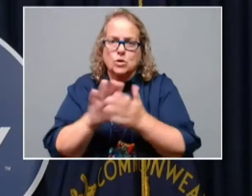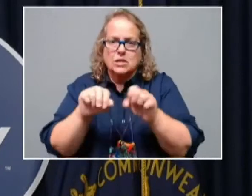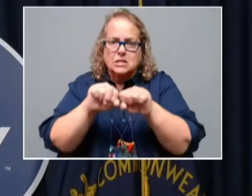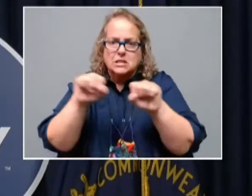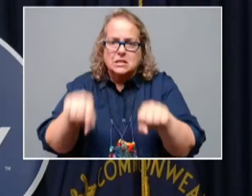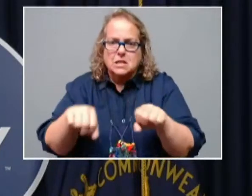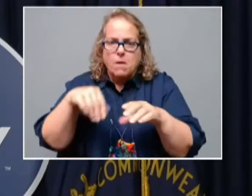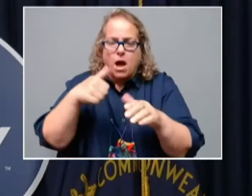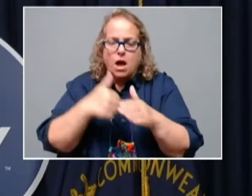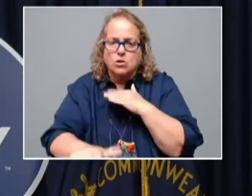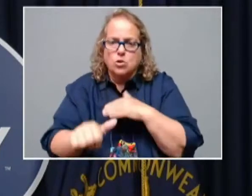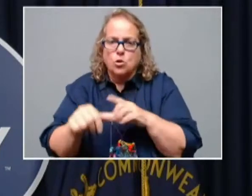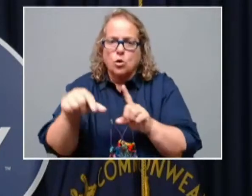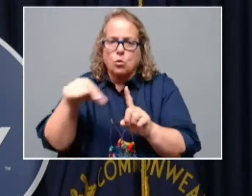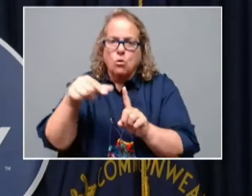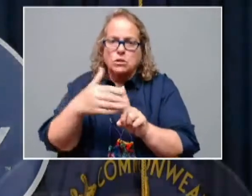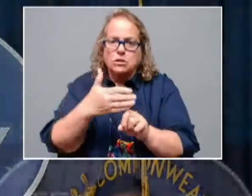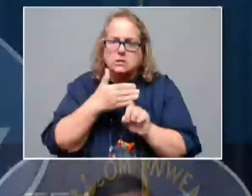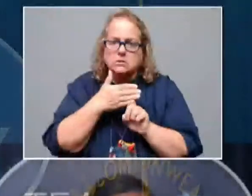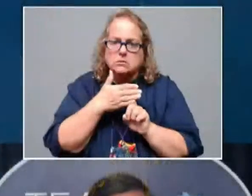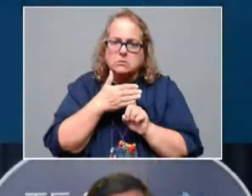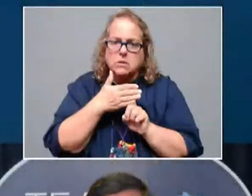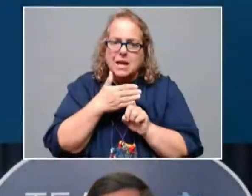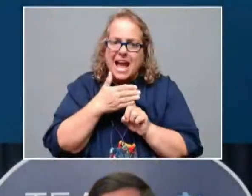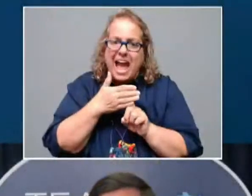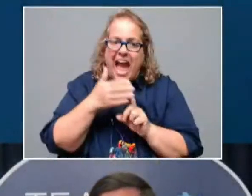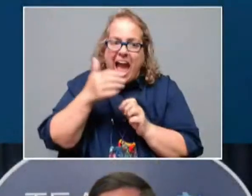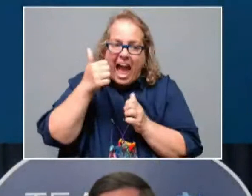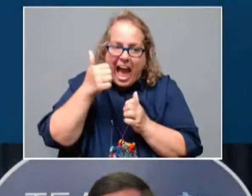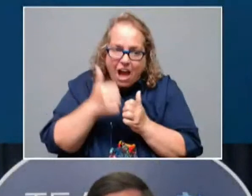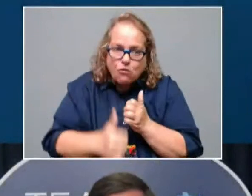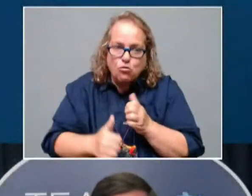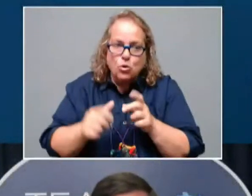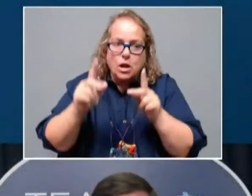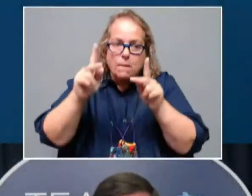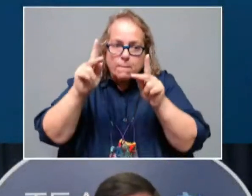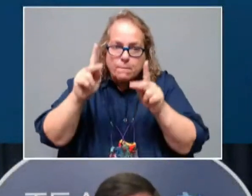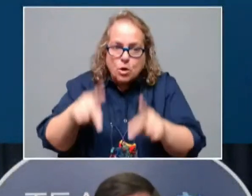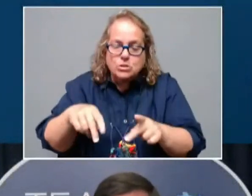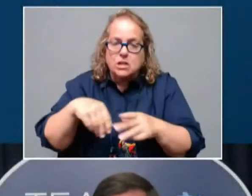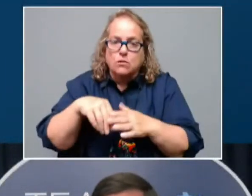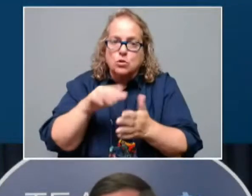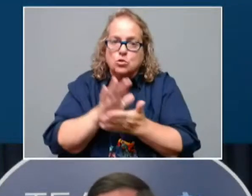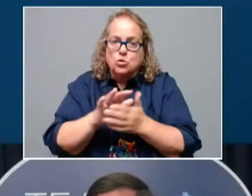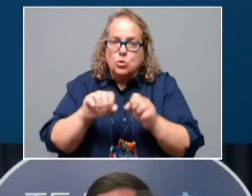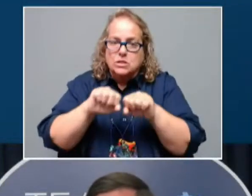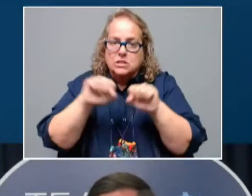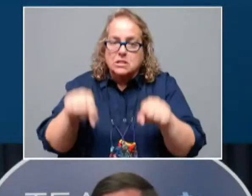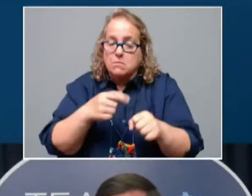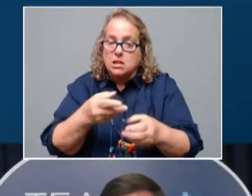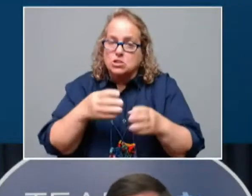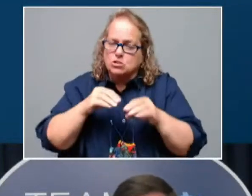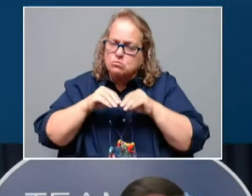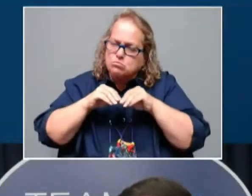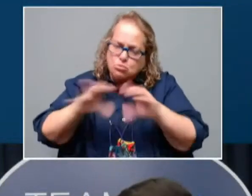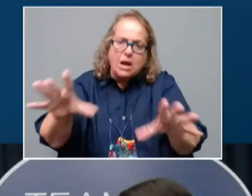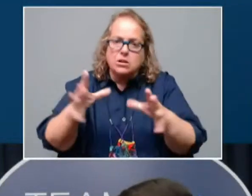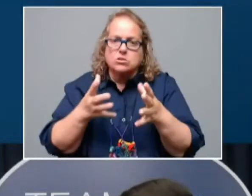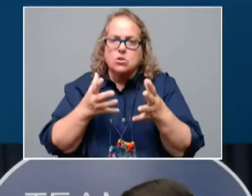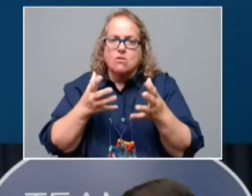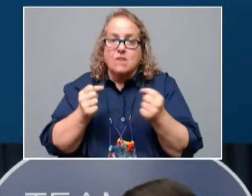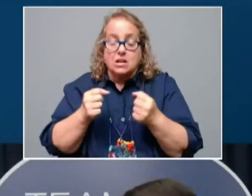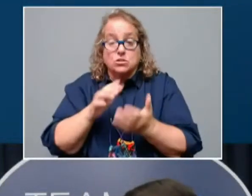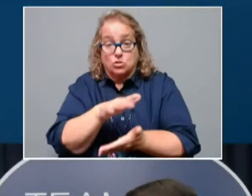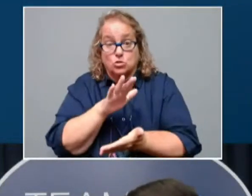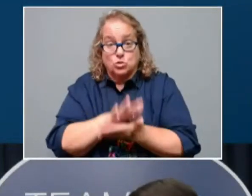Every single person in the school system, it spread so fast. This is a school system where they weren't masking or